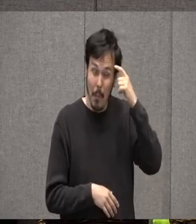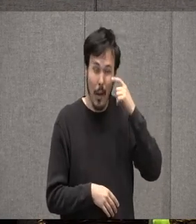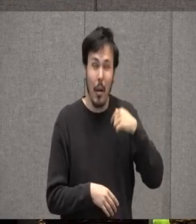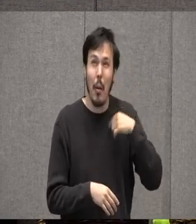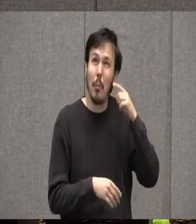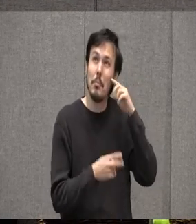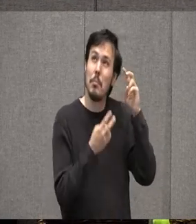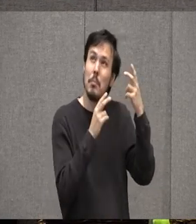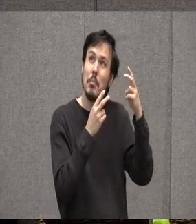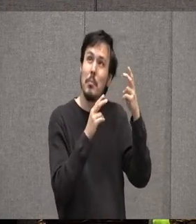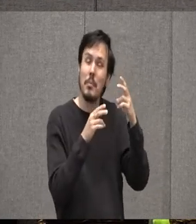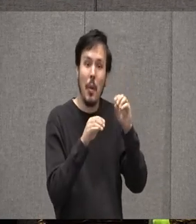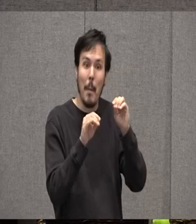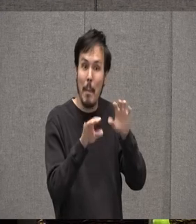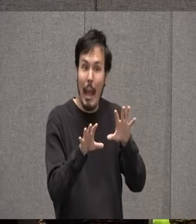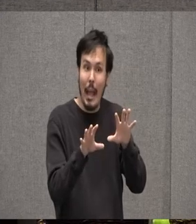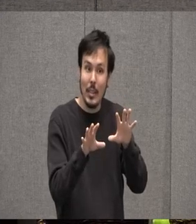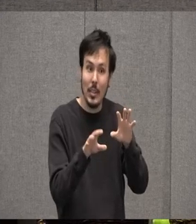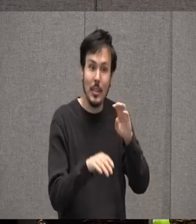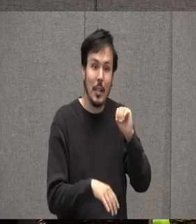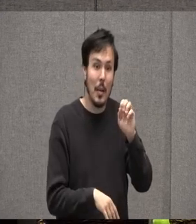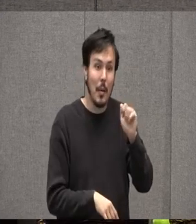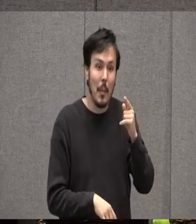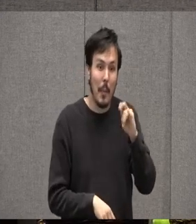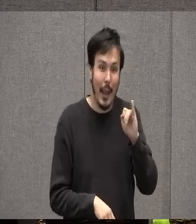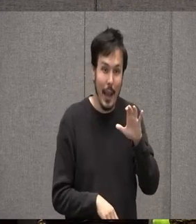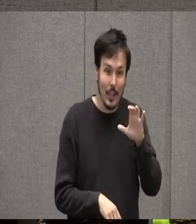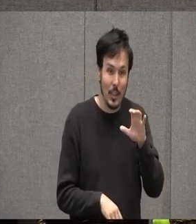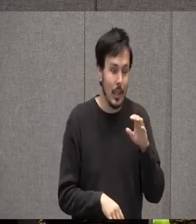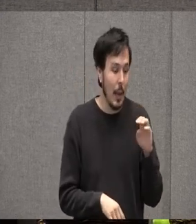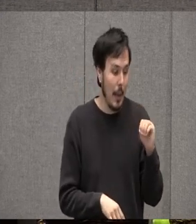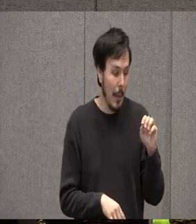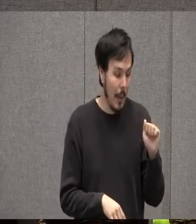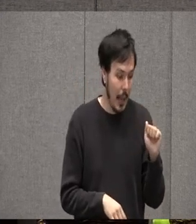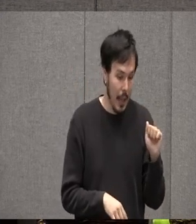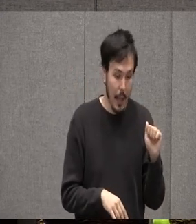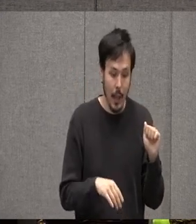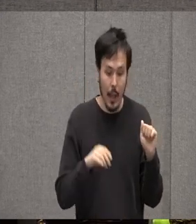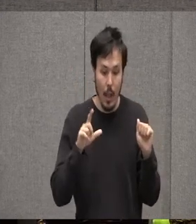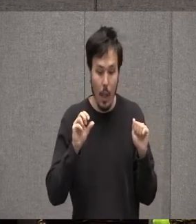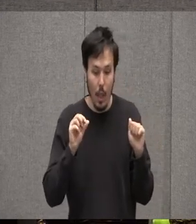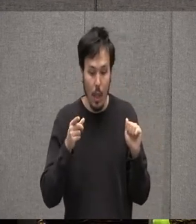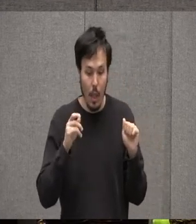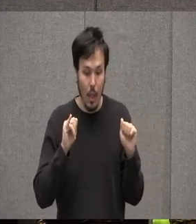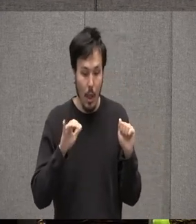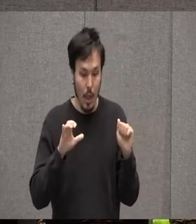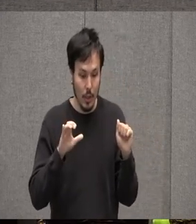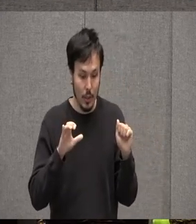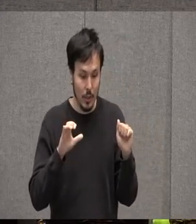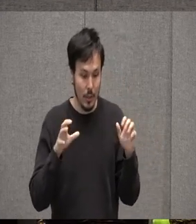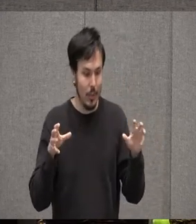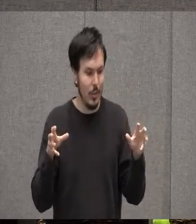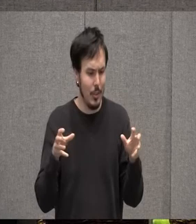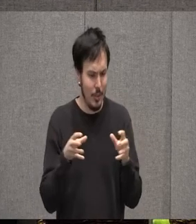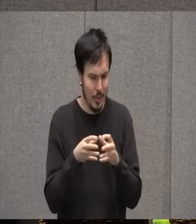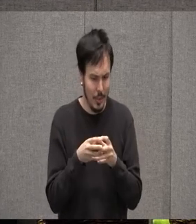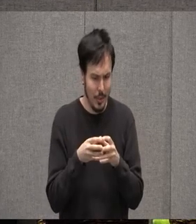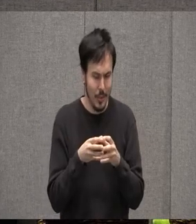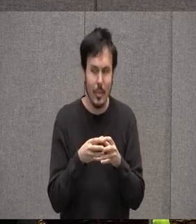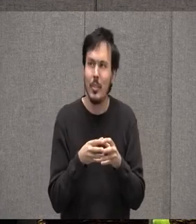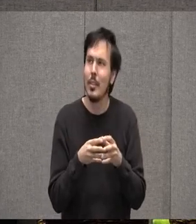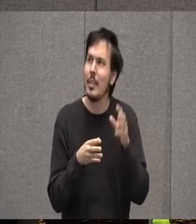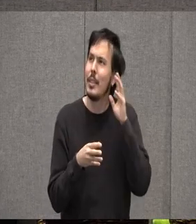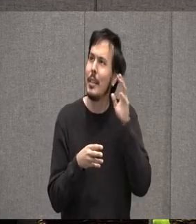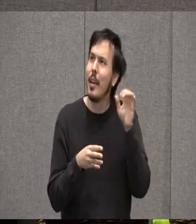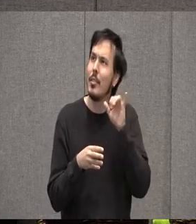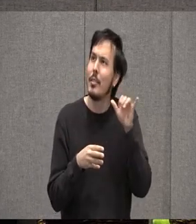that it was magic, because I took the math, the MA, and the logic, the GIC, and I put those together in my brain and I said,